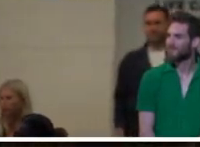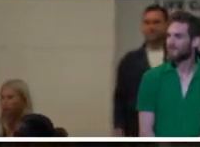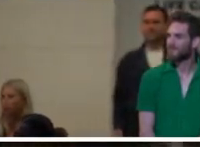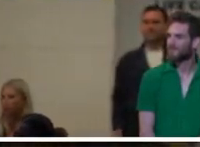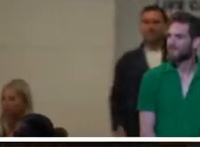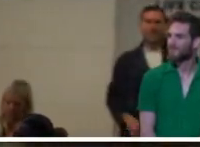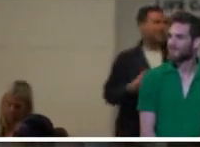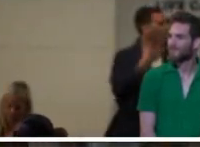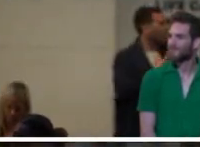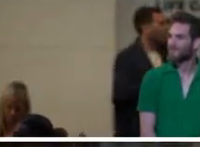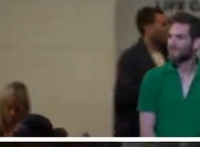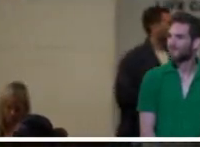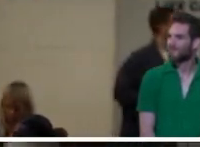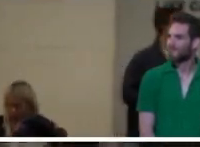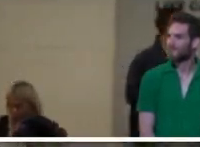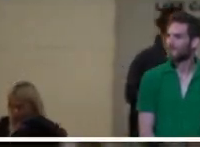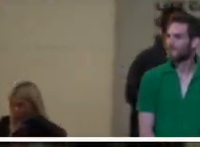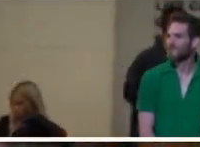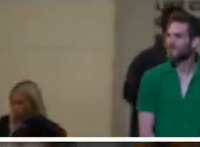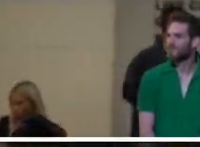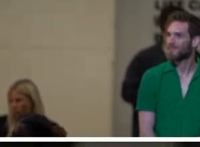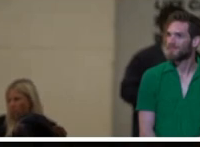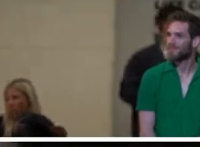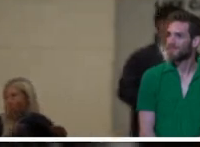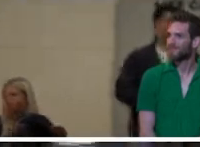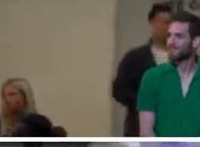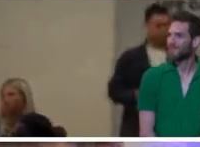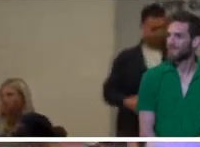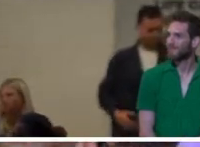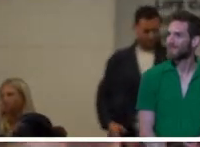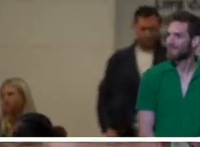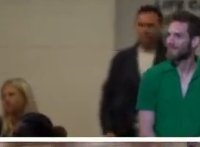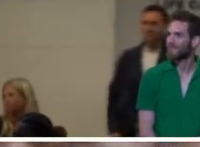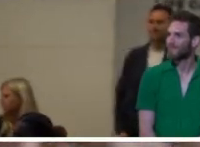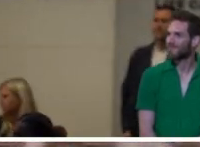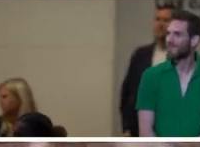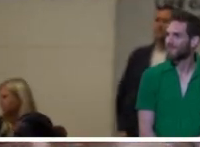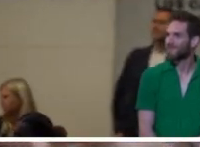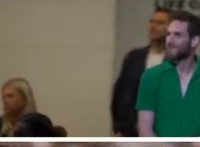Thank you.